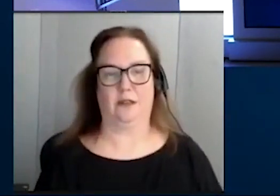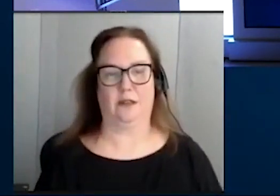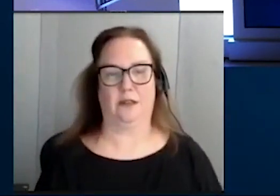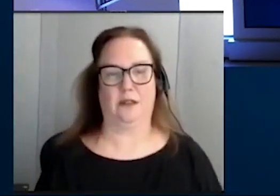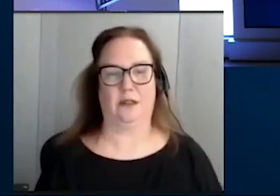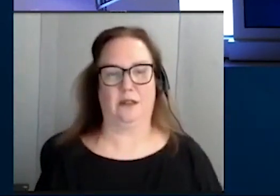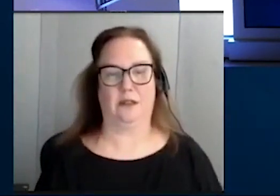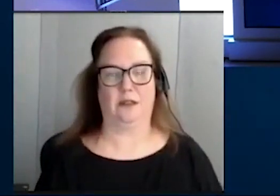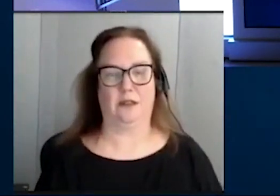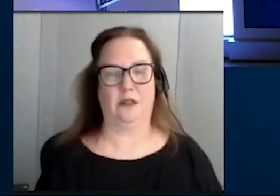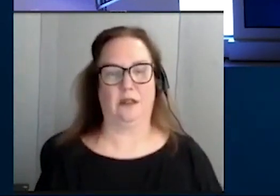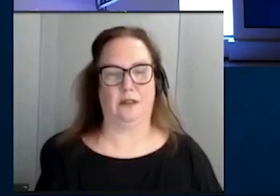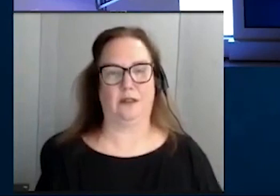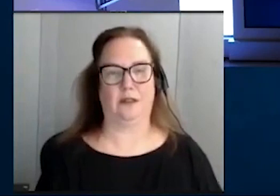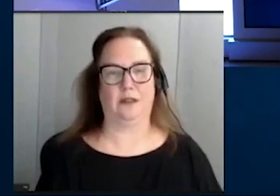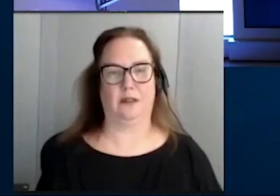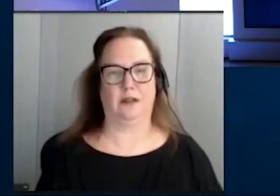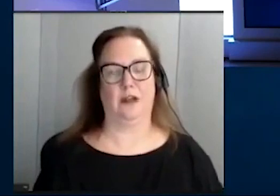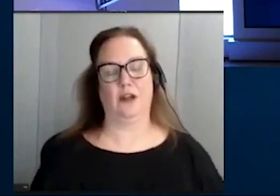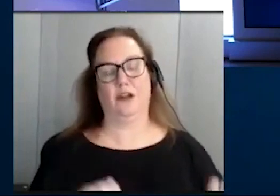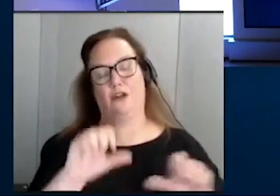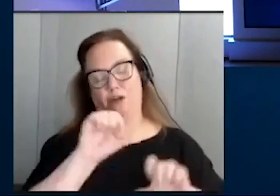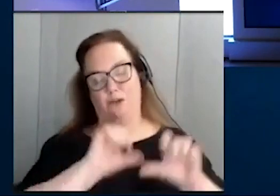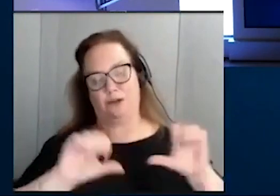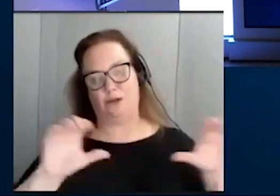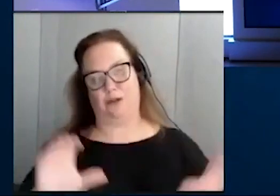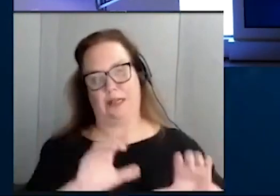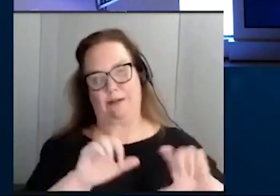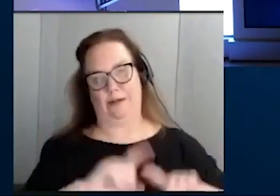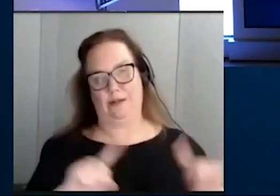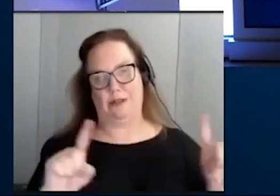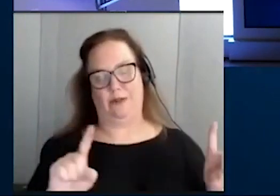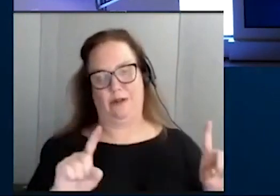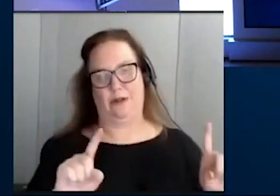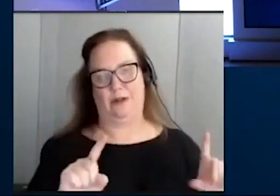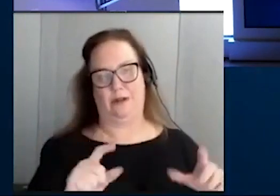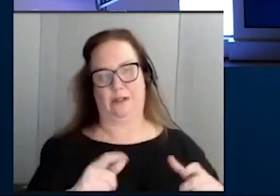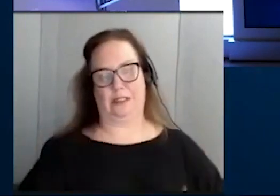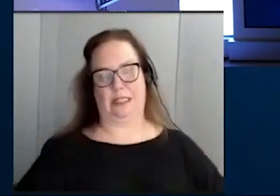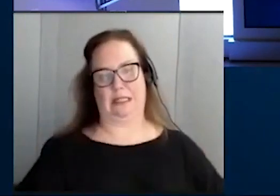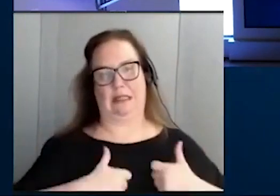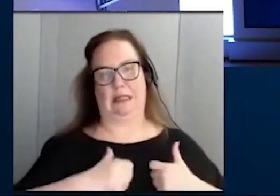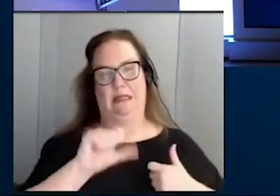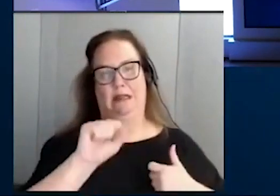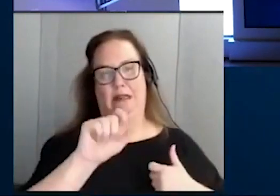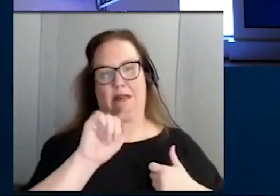Obviously, your social activities are much different, I'm sure, but just lifestyle wise.